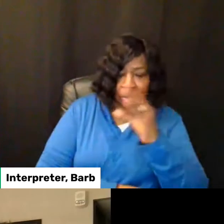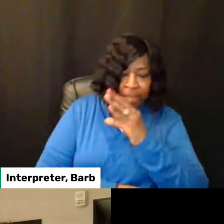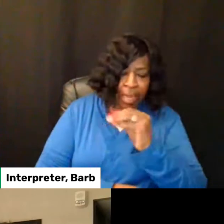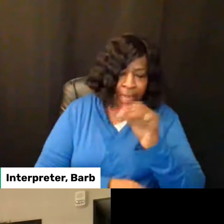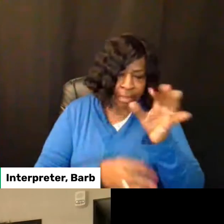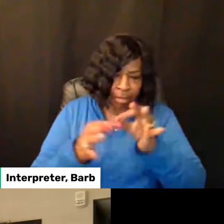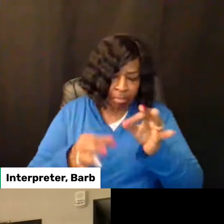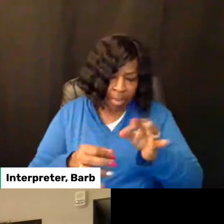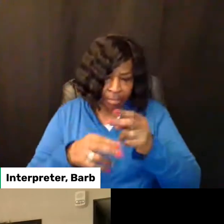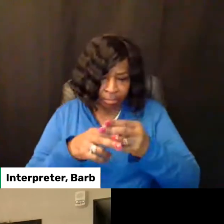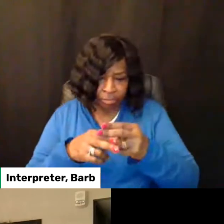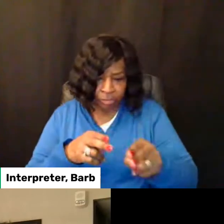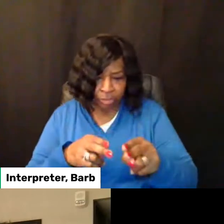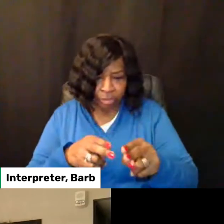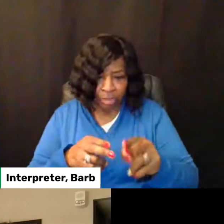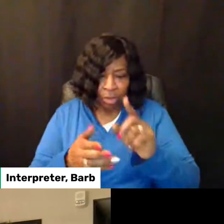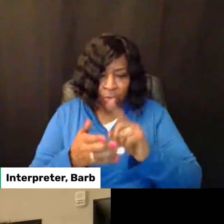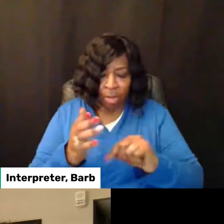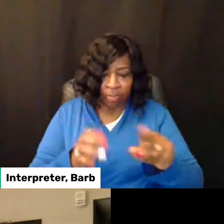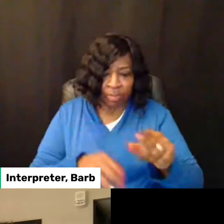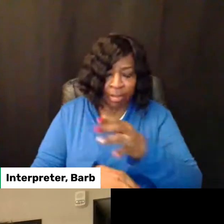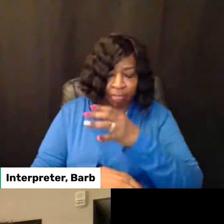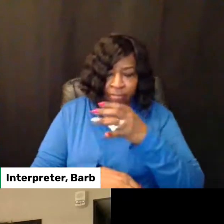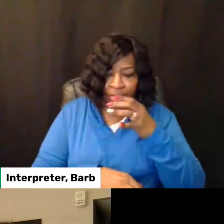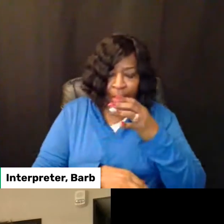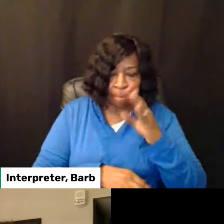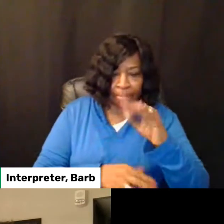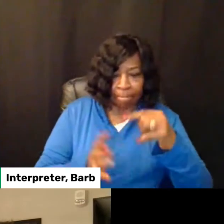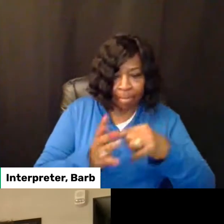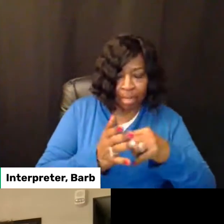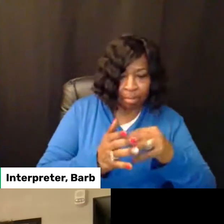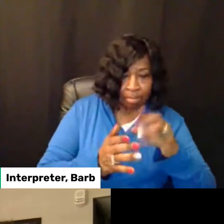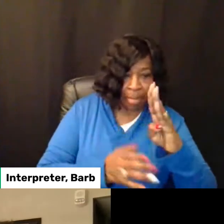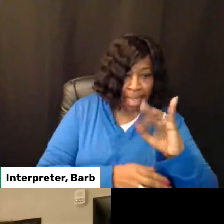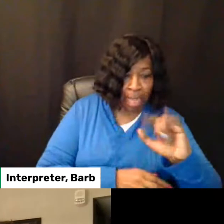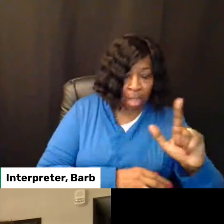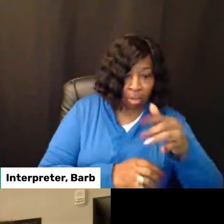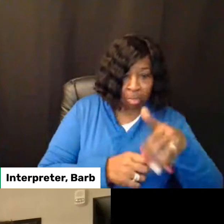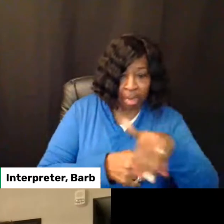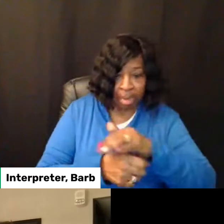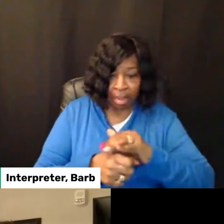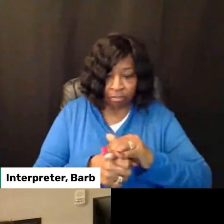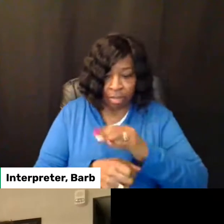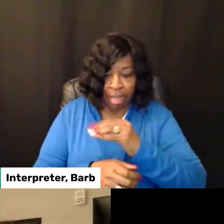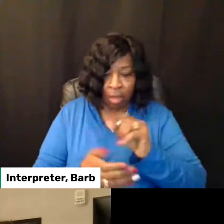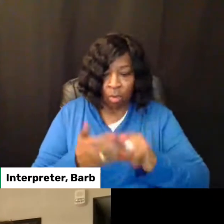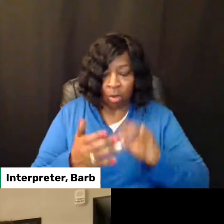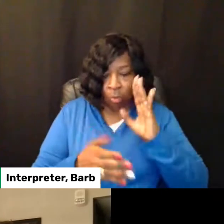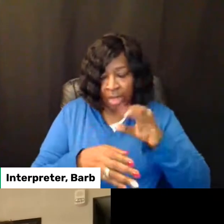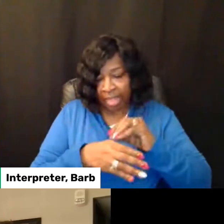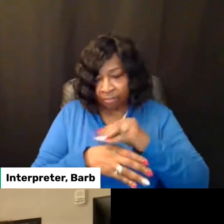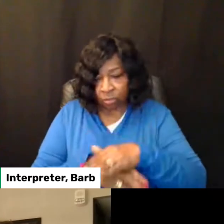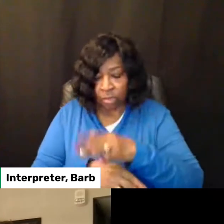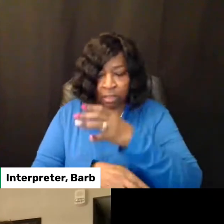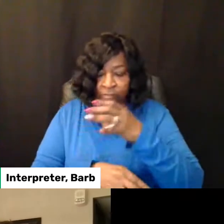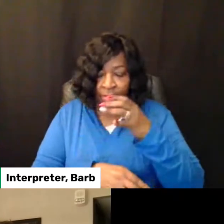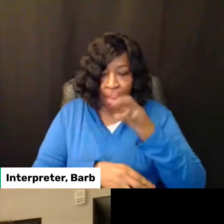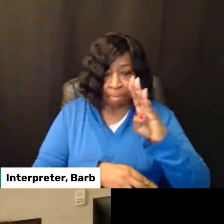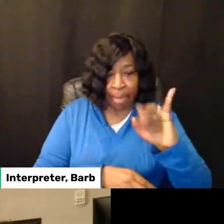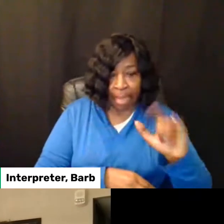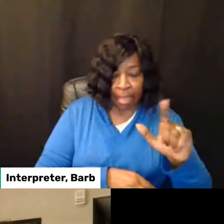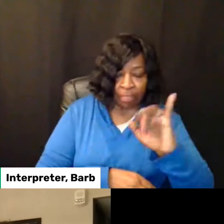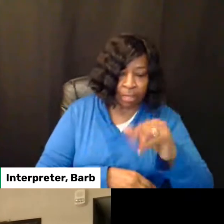what the Farm Bill covers, but also what opportunities there will be for influencing the Farm Bill. That it's one of the